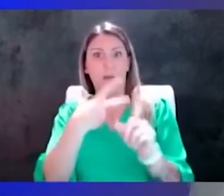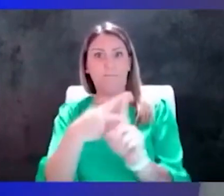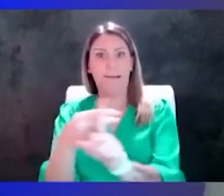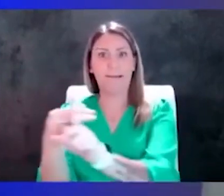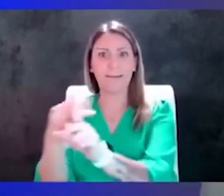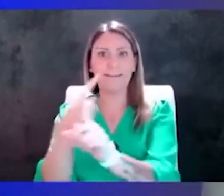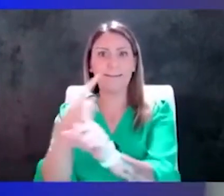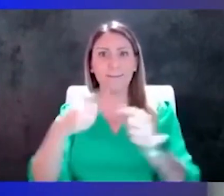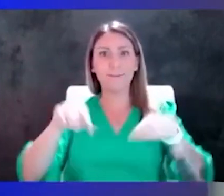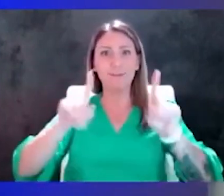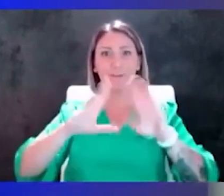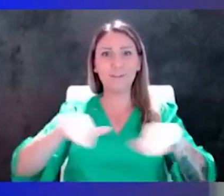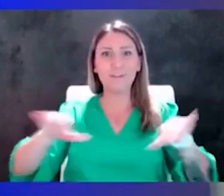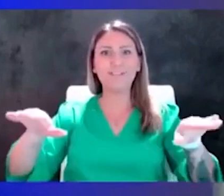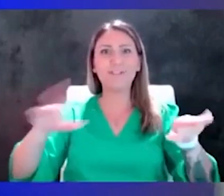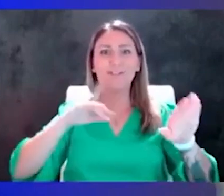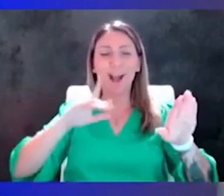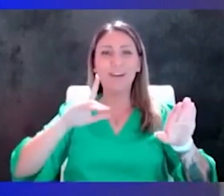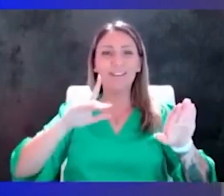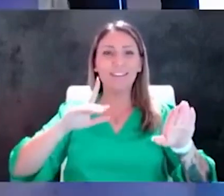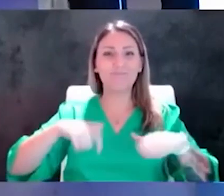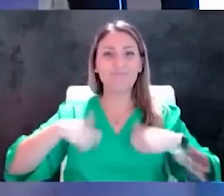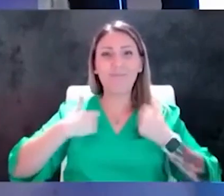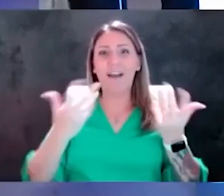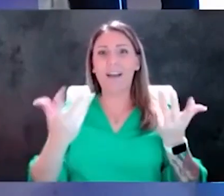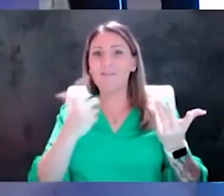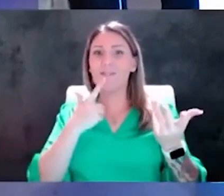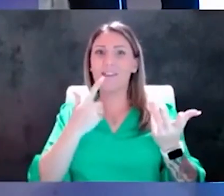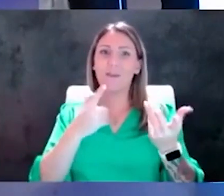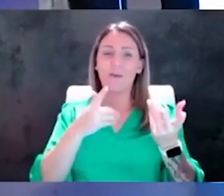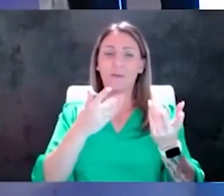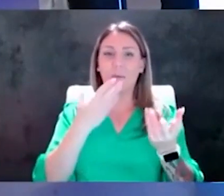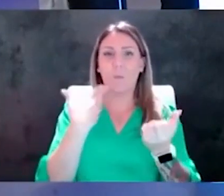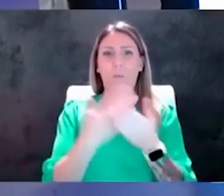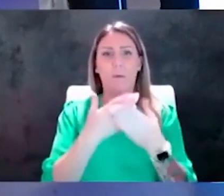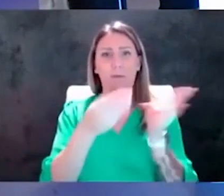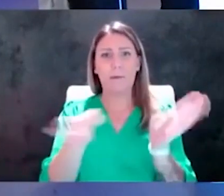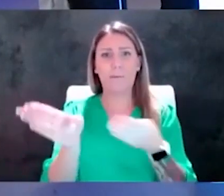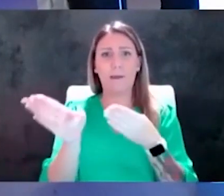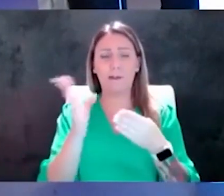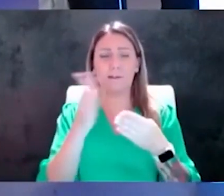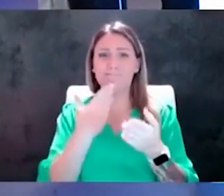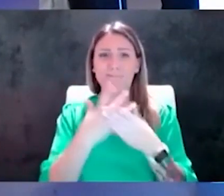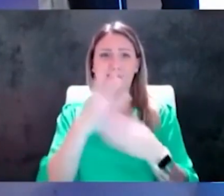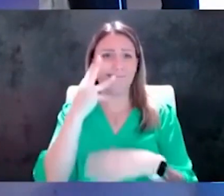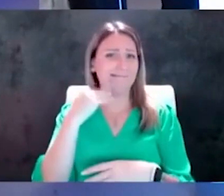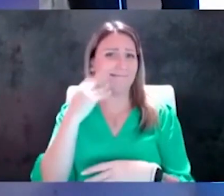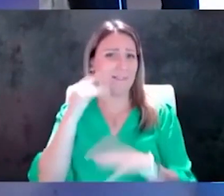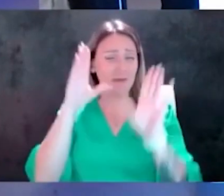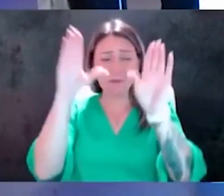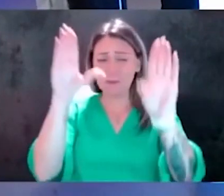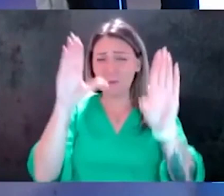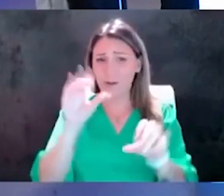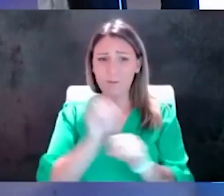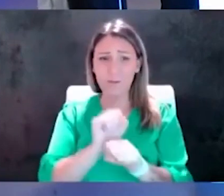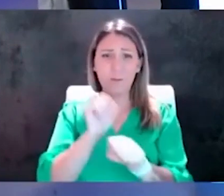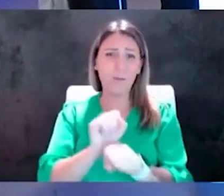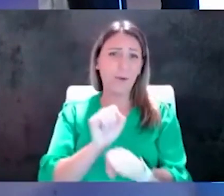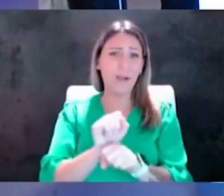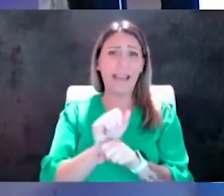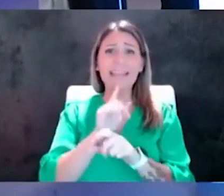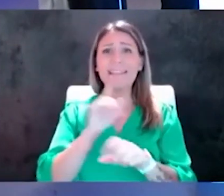and so I think they're really well equipped to yeah, they're well prepared, well experienced. They do a great job, and I think it's absolutely, to me, that's absolutely the right